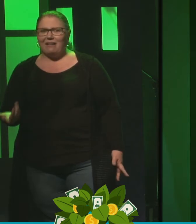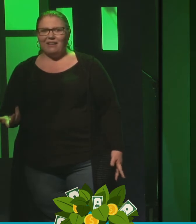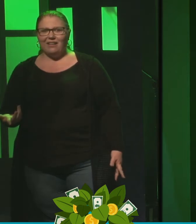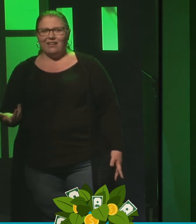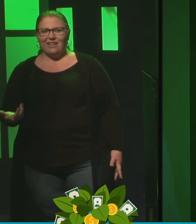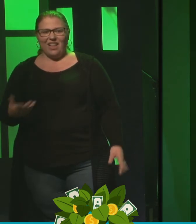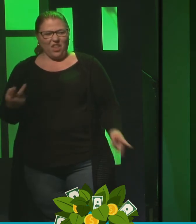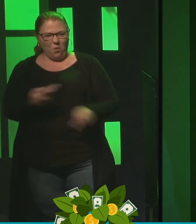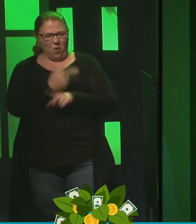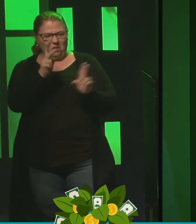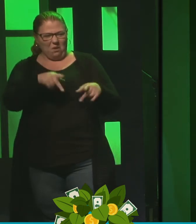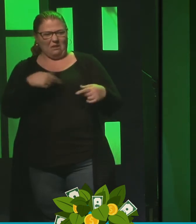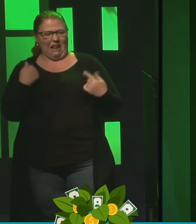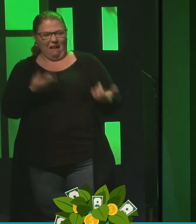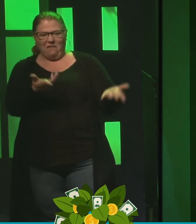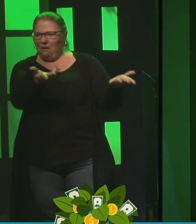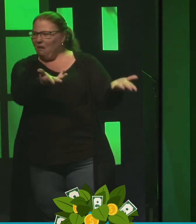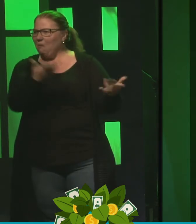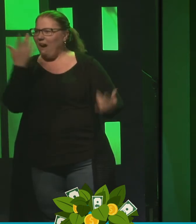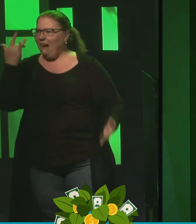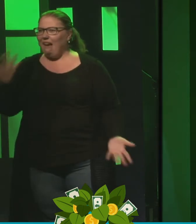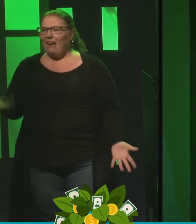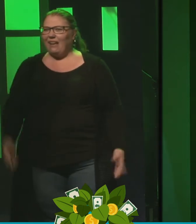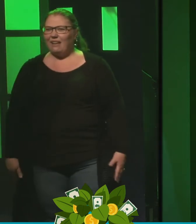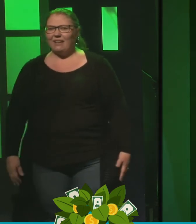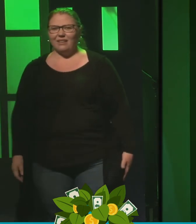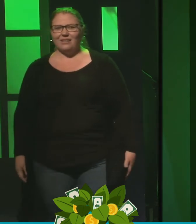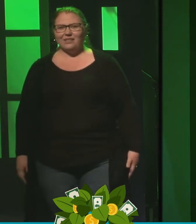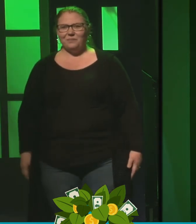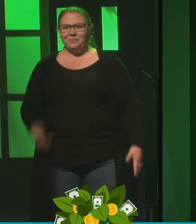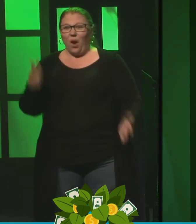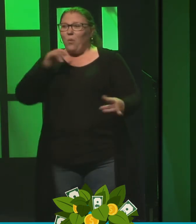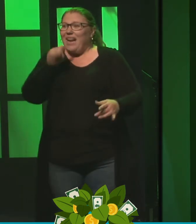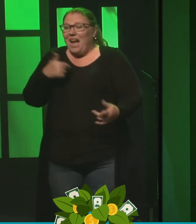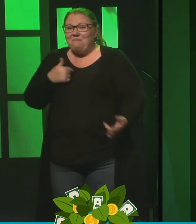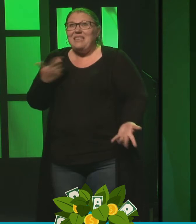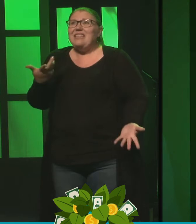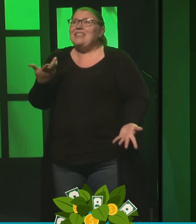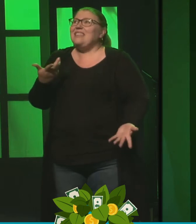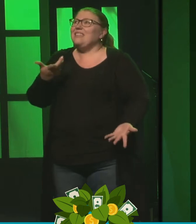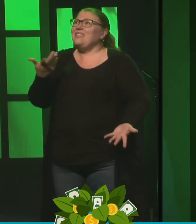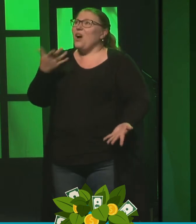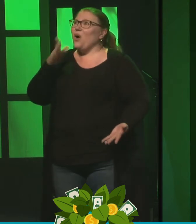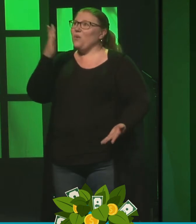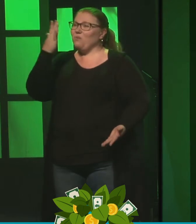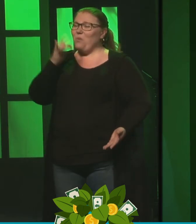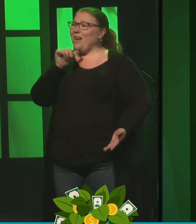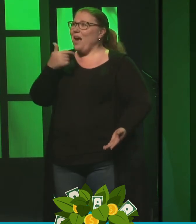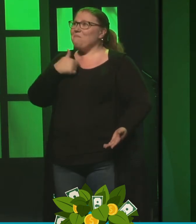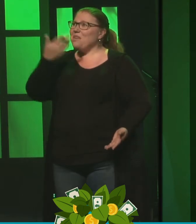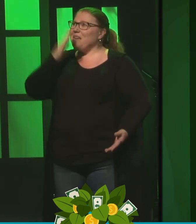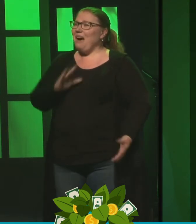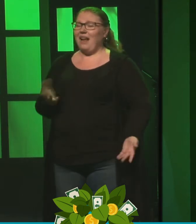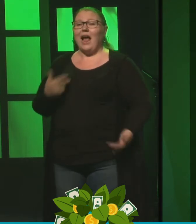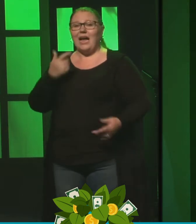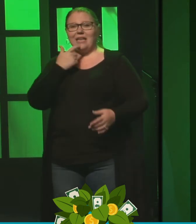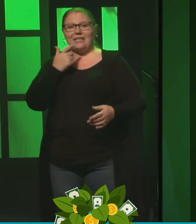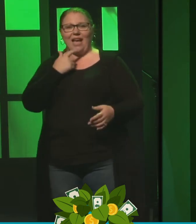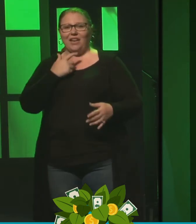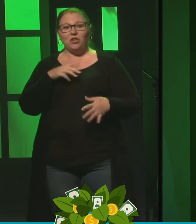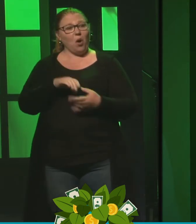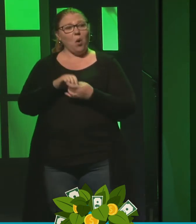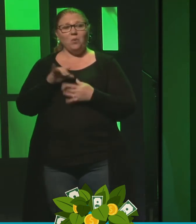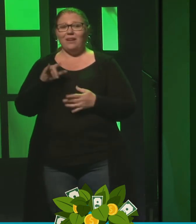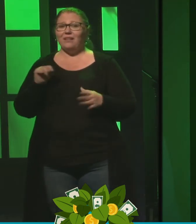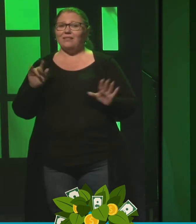They're the worst. Why? Why not me, God? So I just always say, like, just own it.